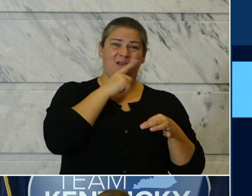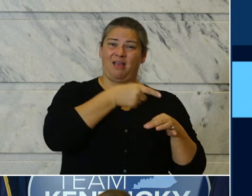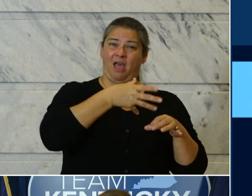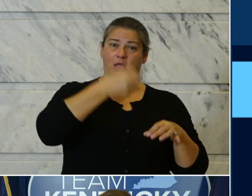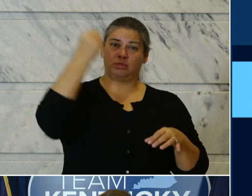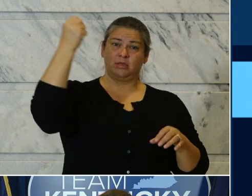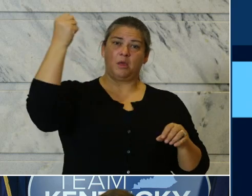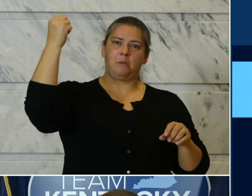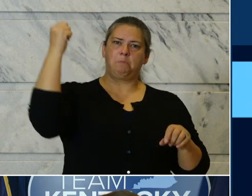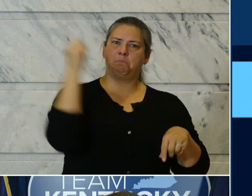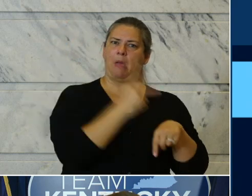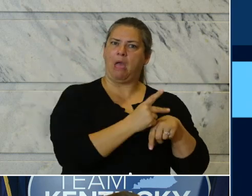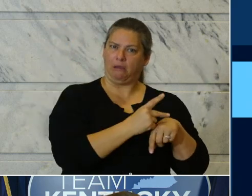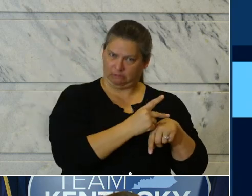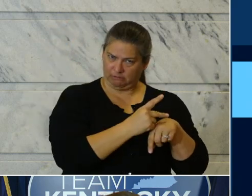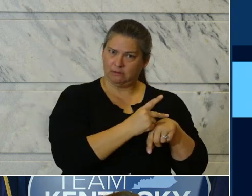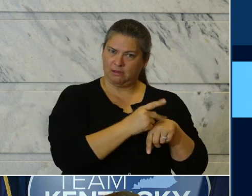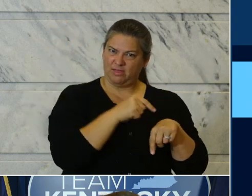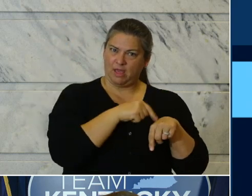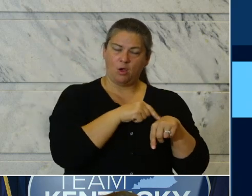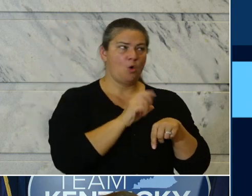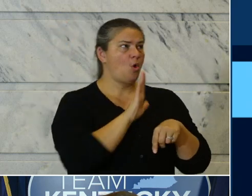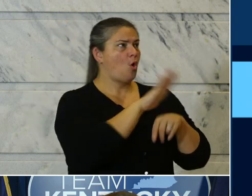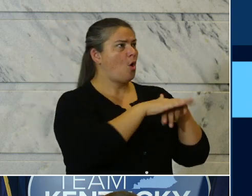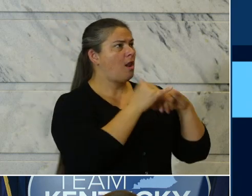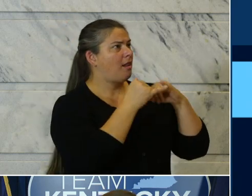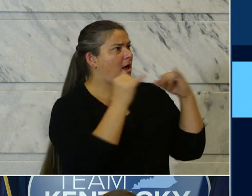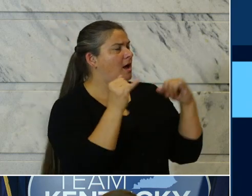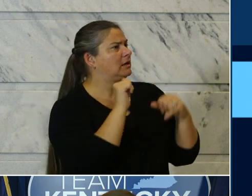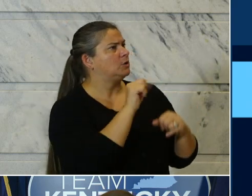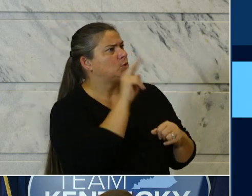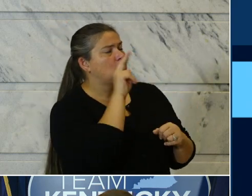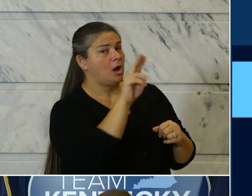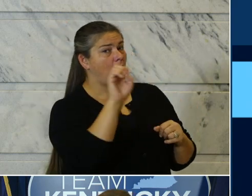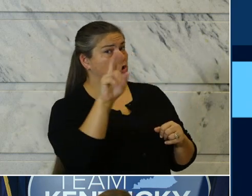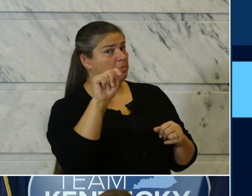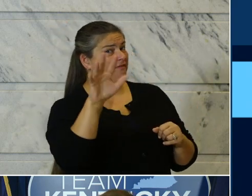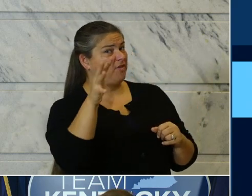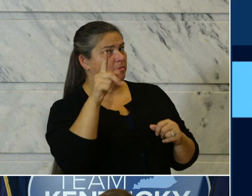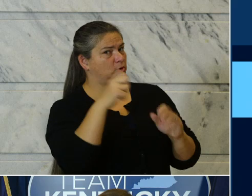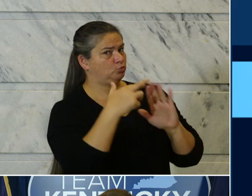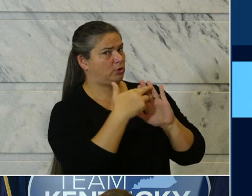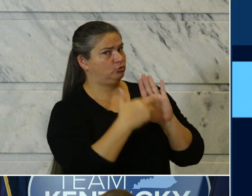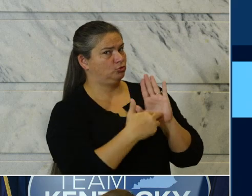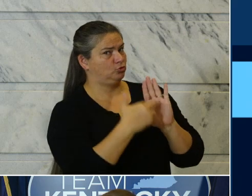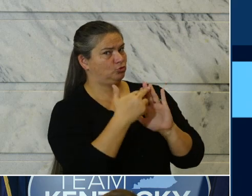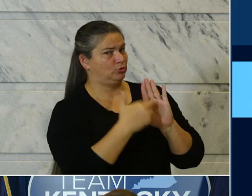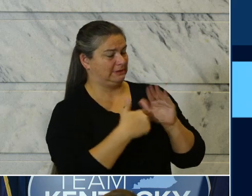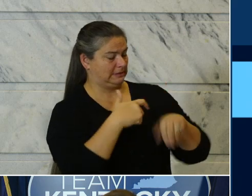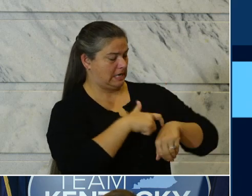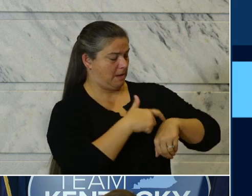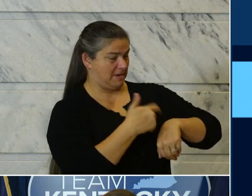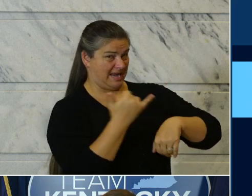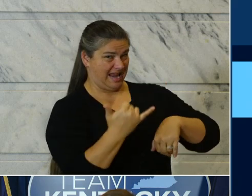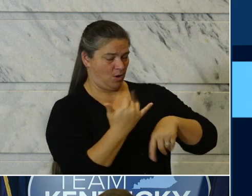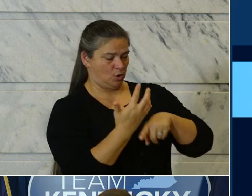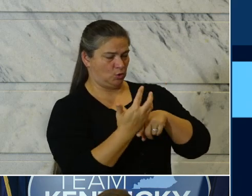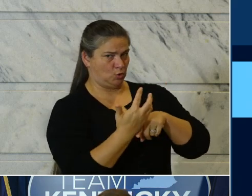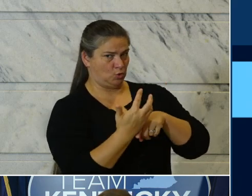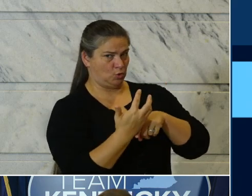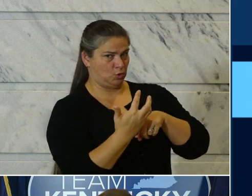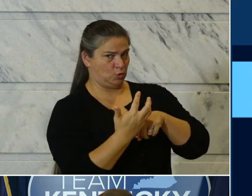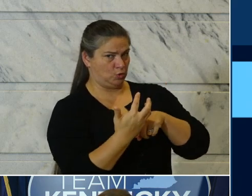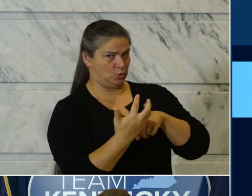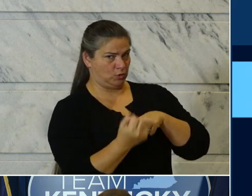you can check that, get registered by October 5th. So your time is really running out there. We want as many